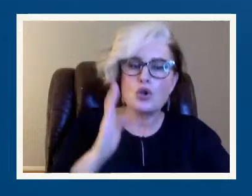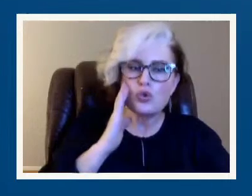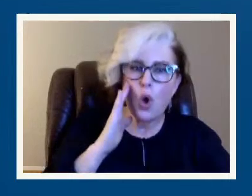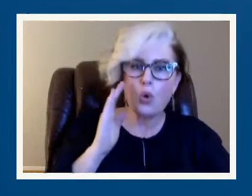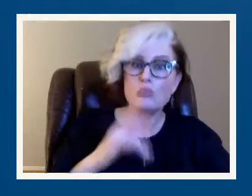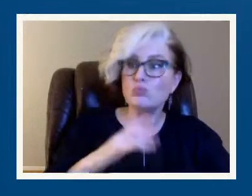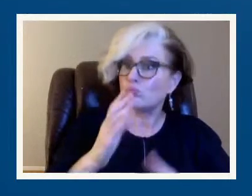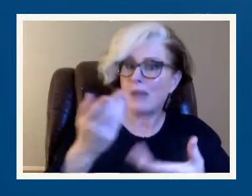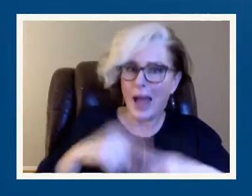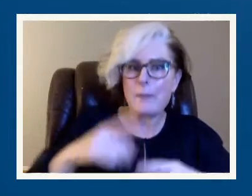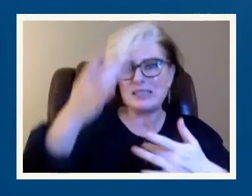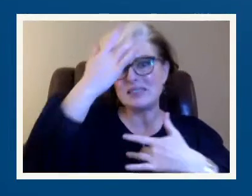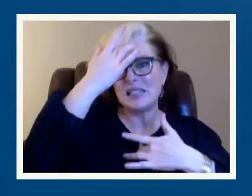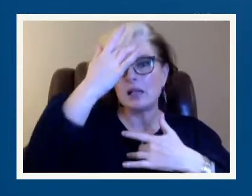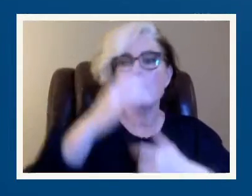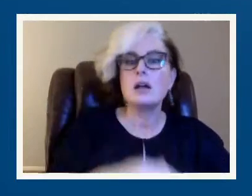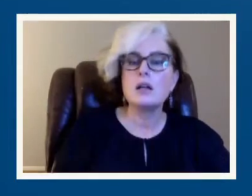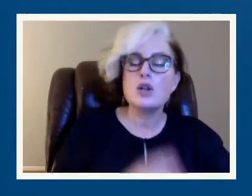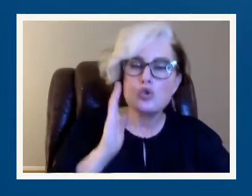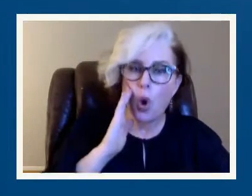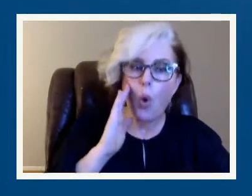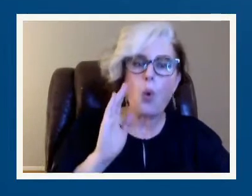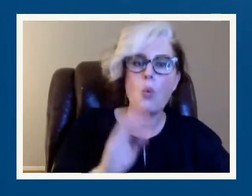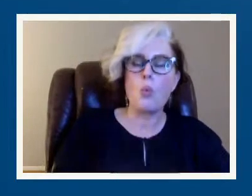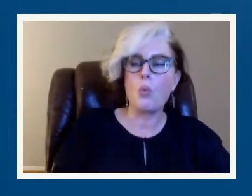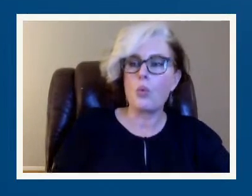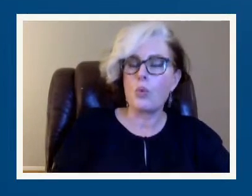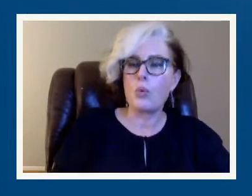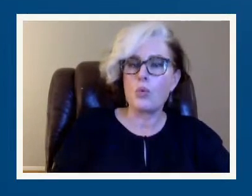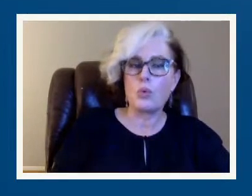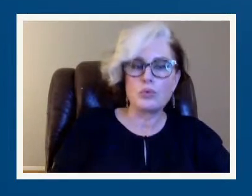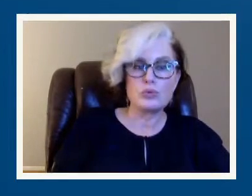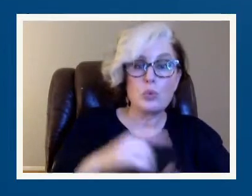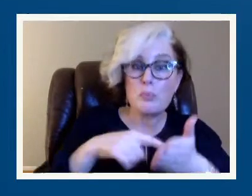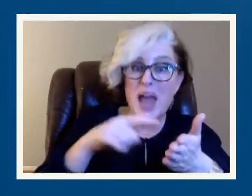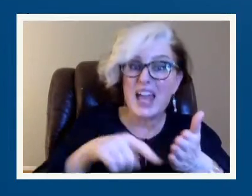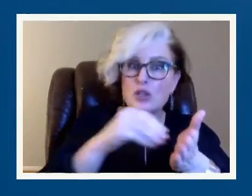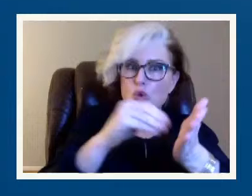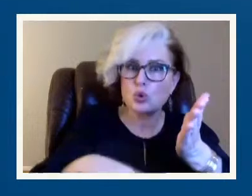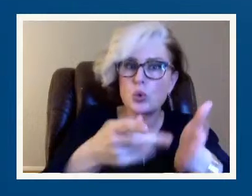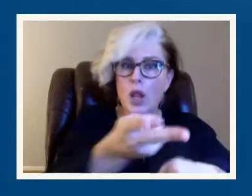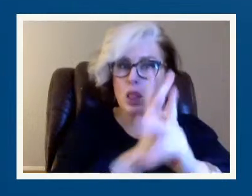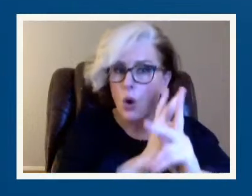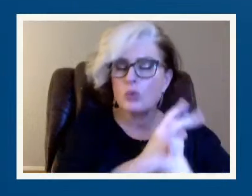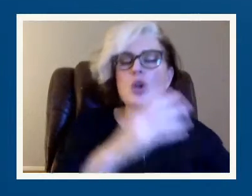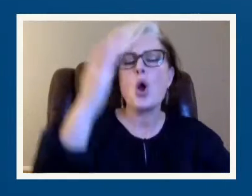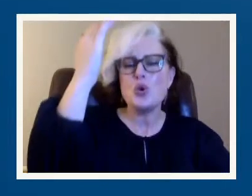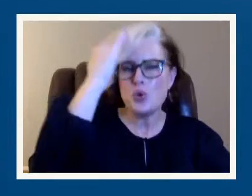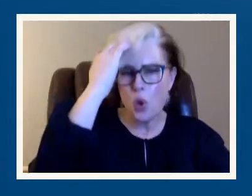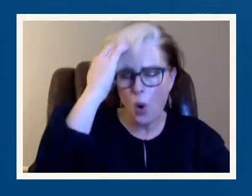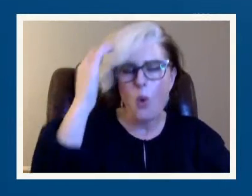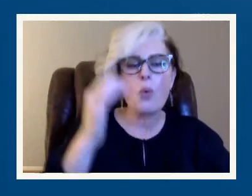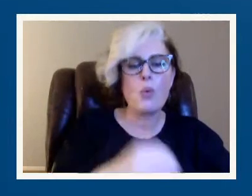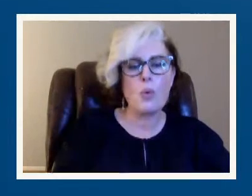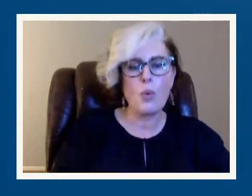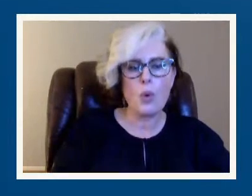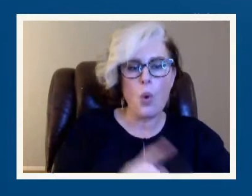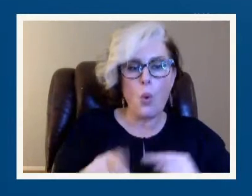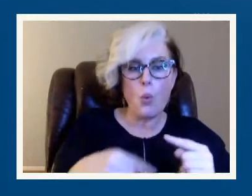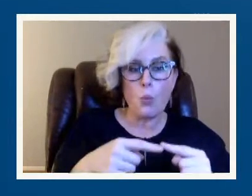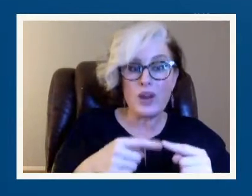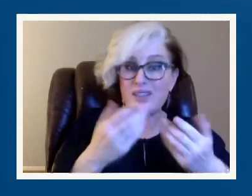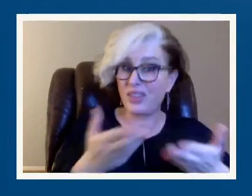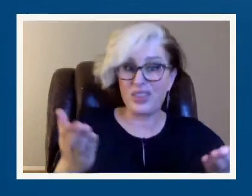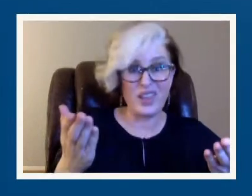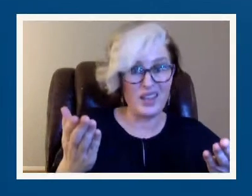sick, know what it's like to have to pay off student loans, know what it's like when things aren't